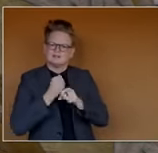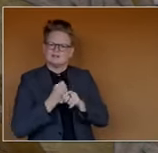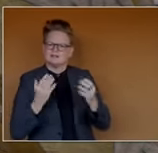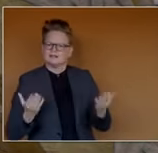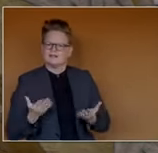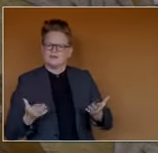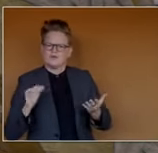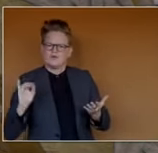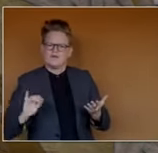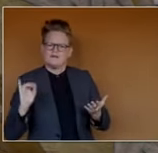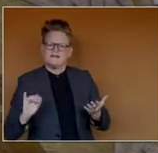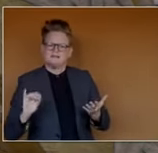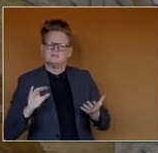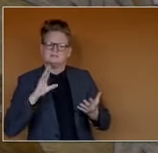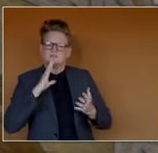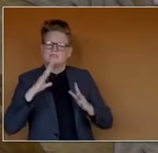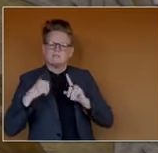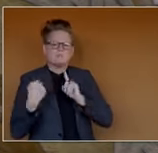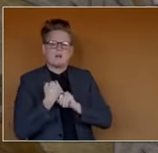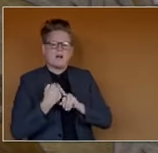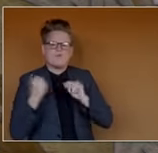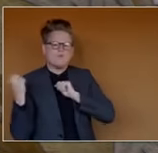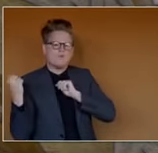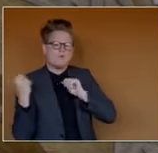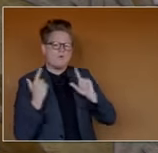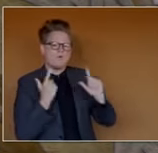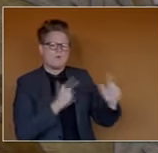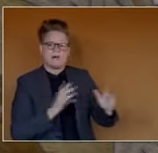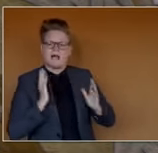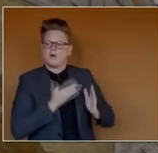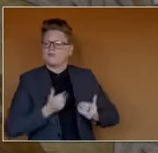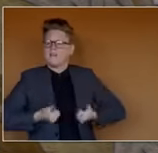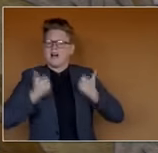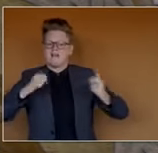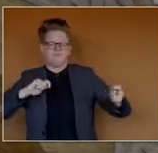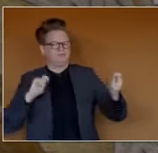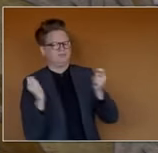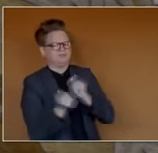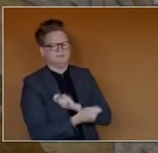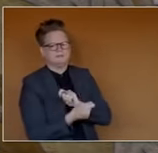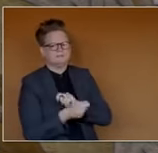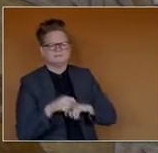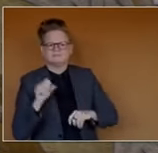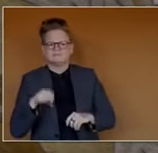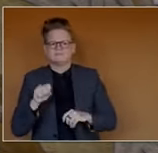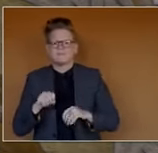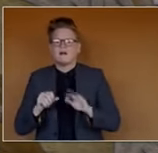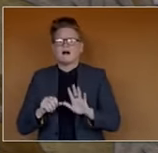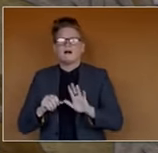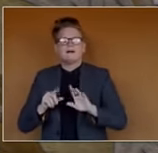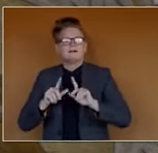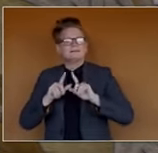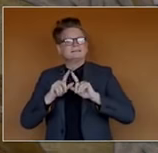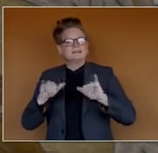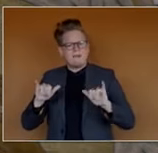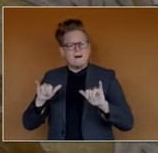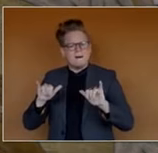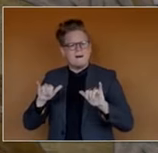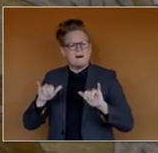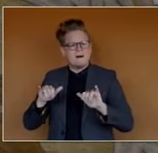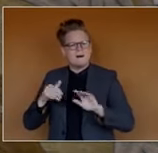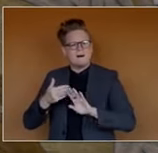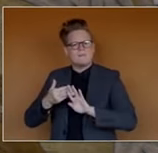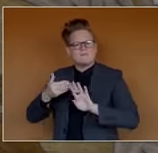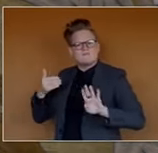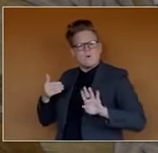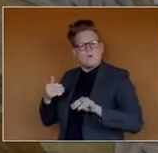life and, frankly, changed all our lives. And at the same time, for many people before COVID, they were struggling. They